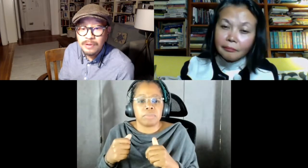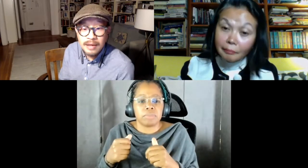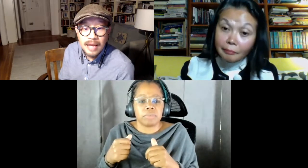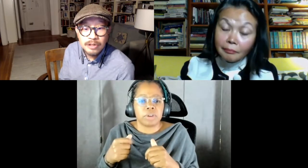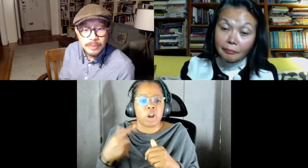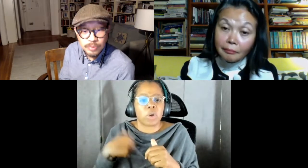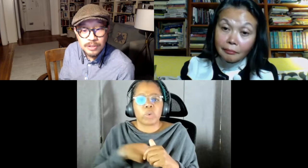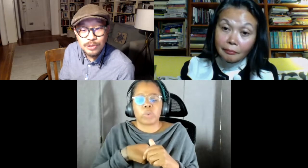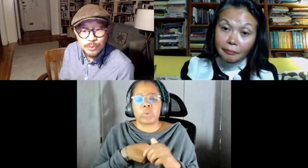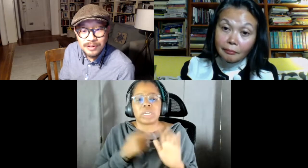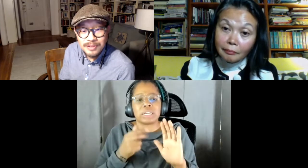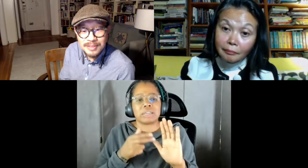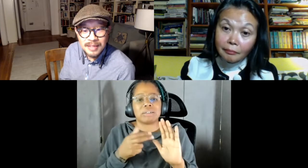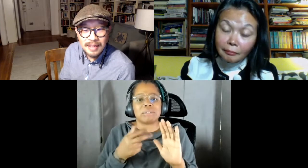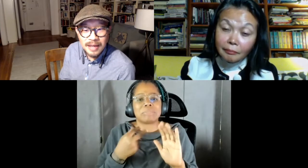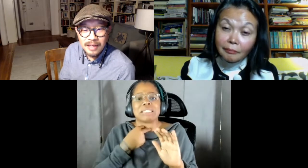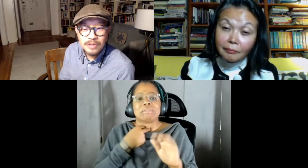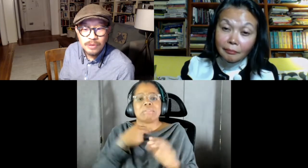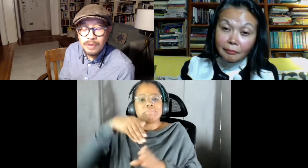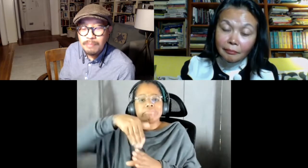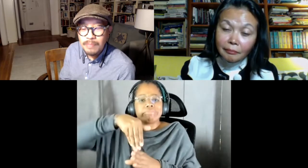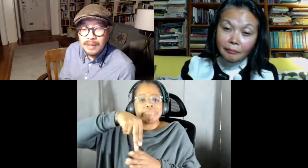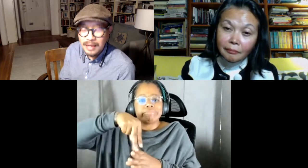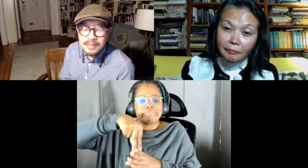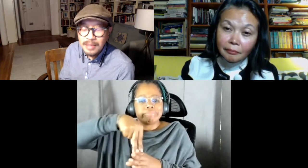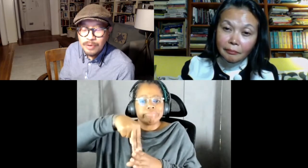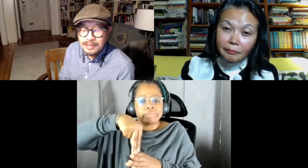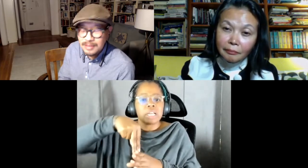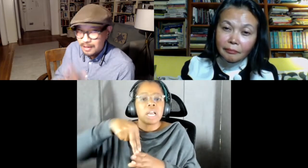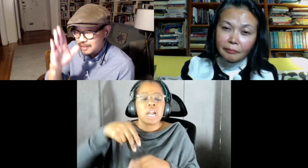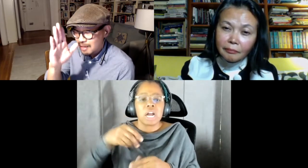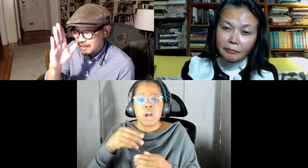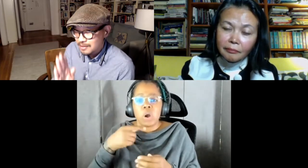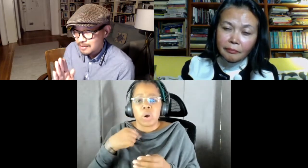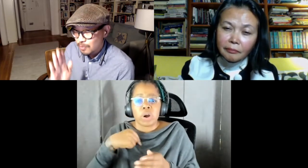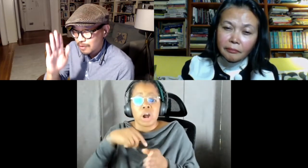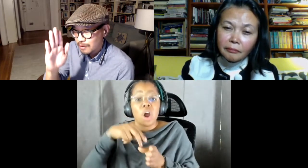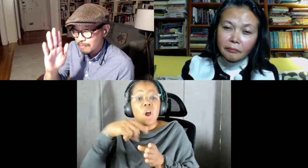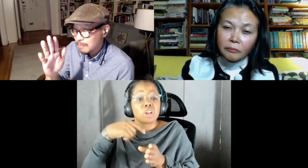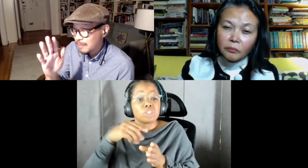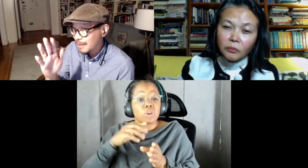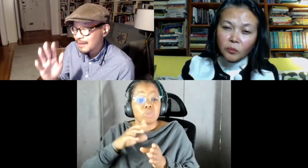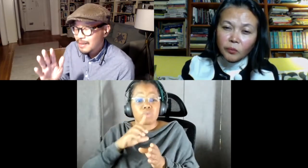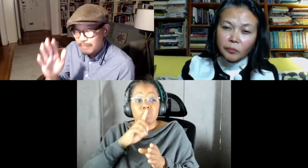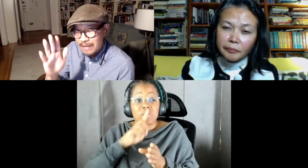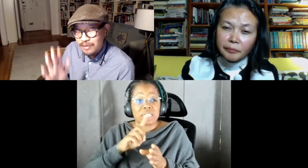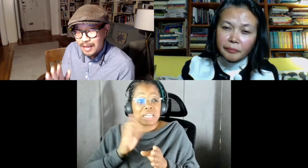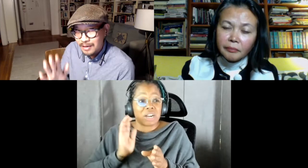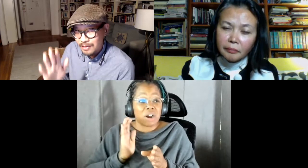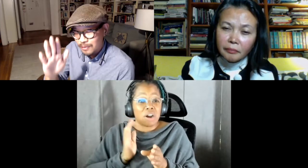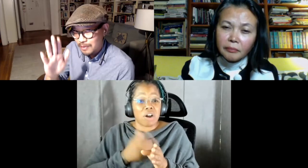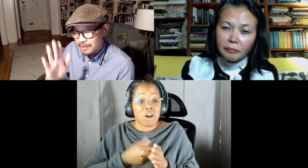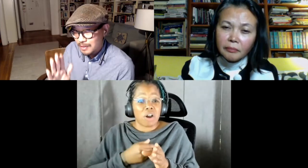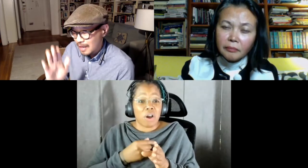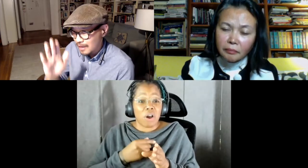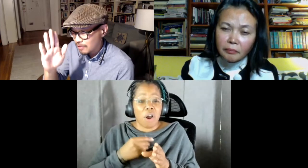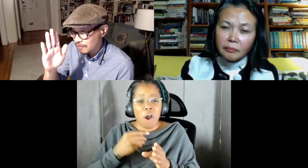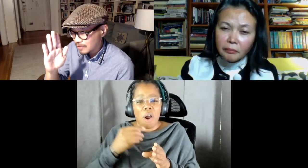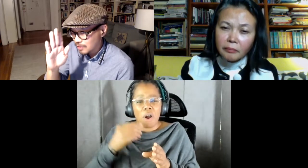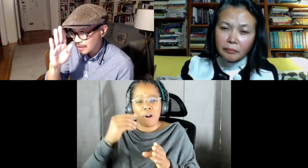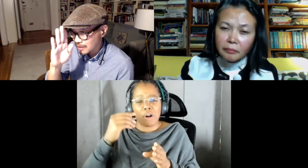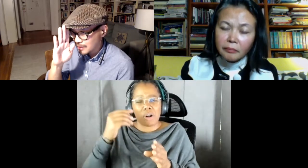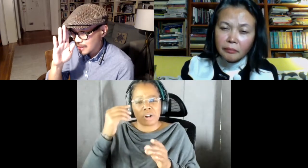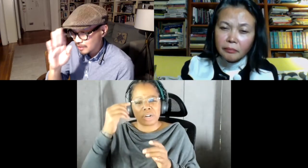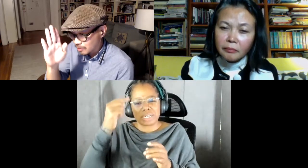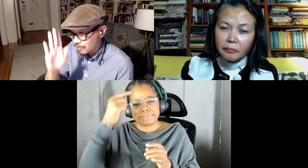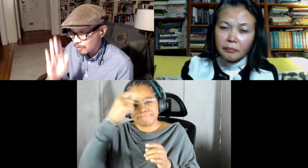cast or held between two worlds. And so we're, in some ways, our psyche is more bifurcated, or I don't know if